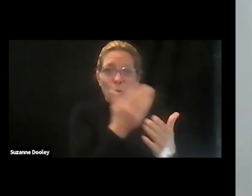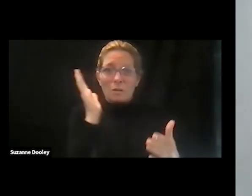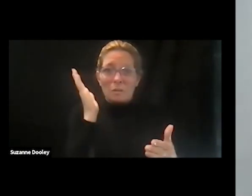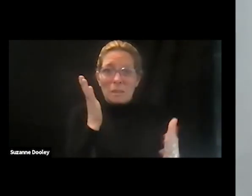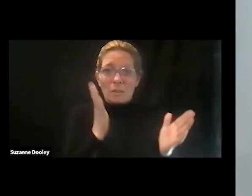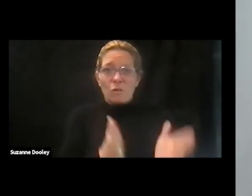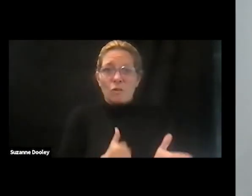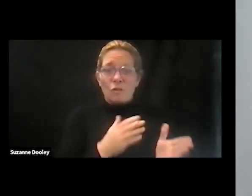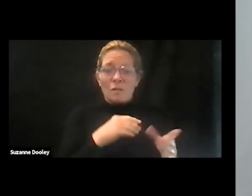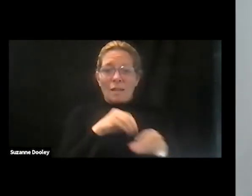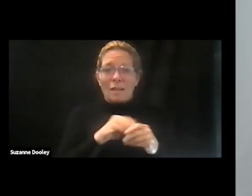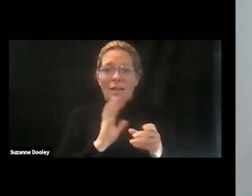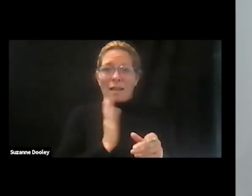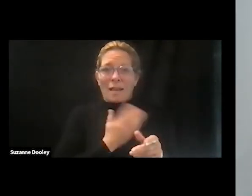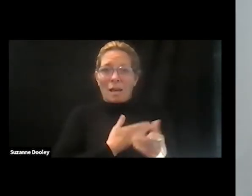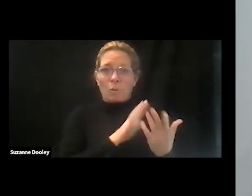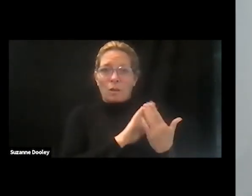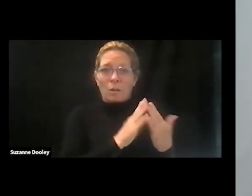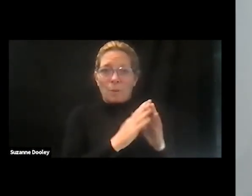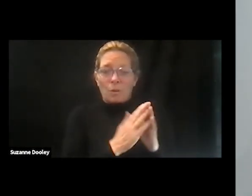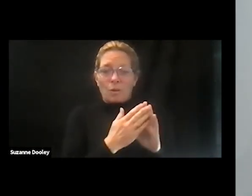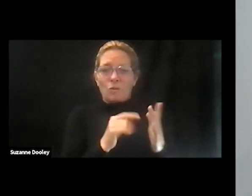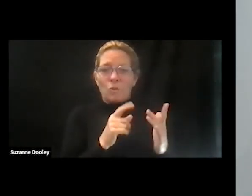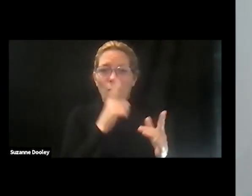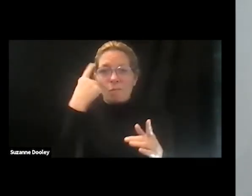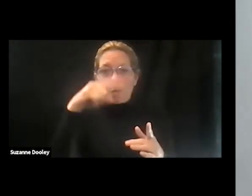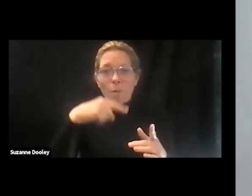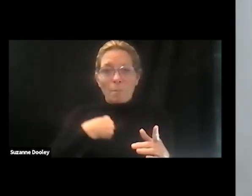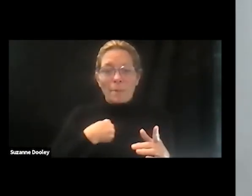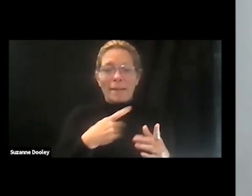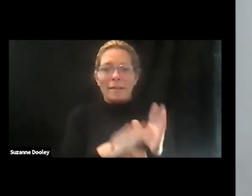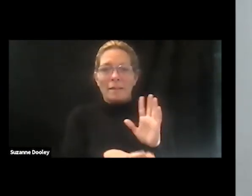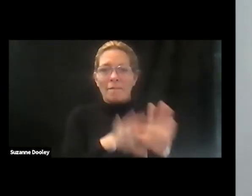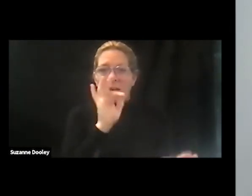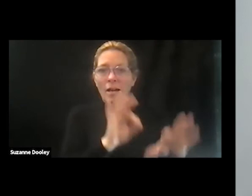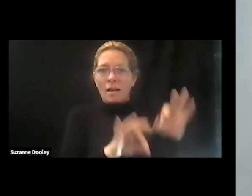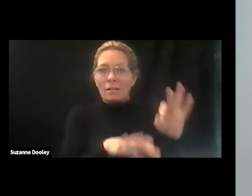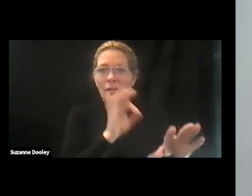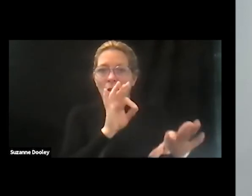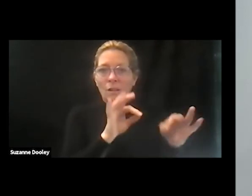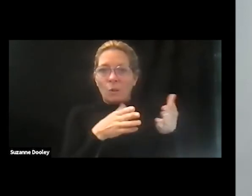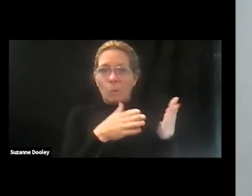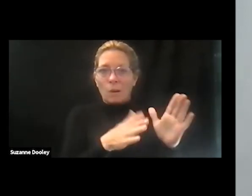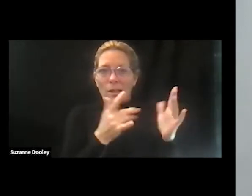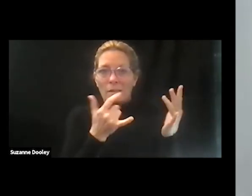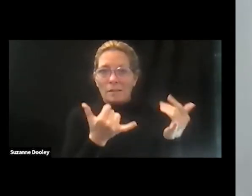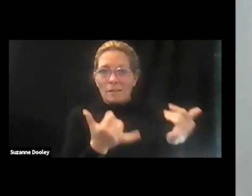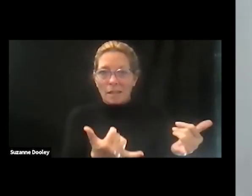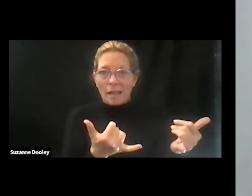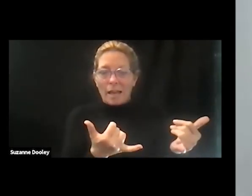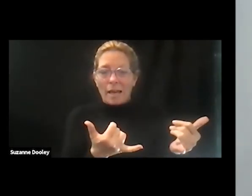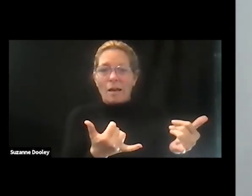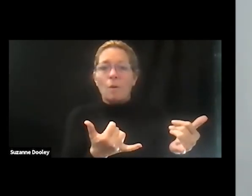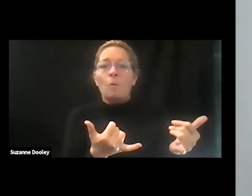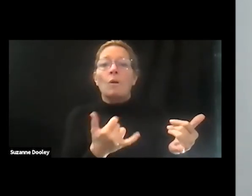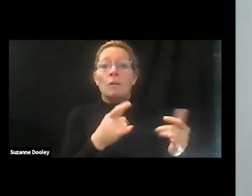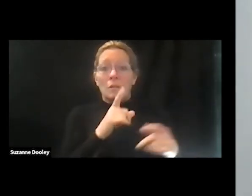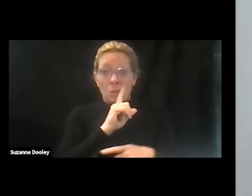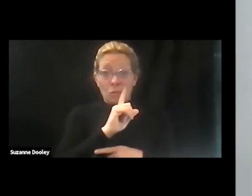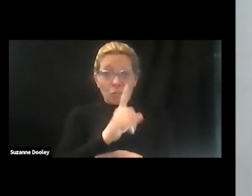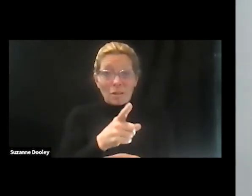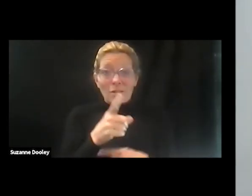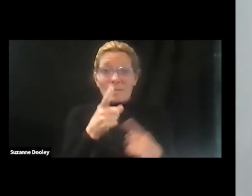And so it's finding ways now and presently, one, to be realistic